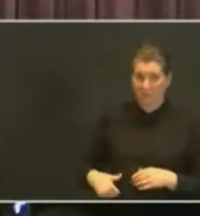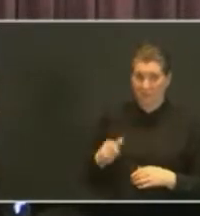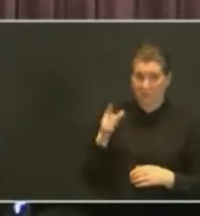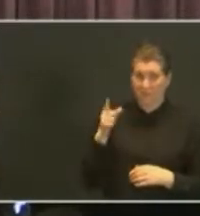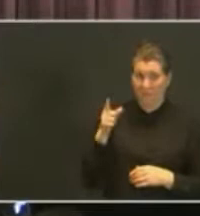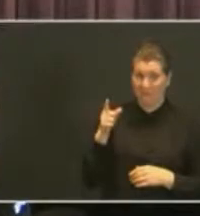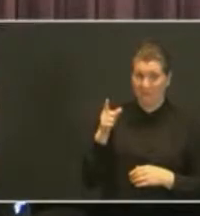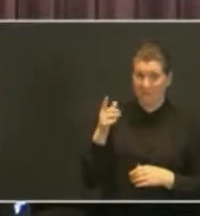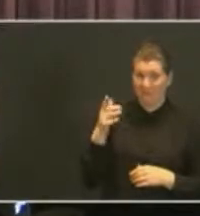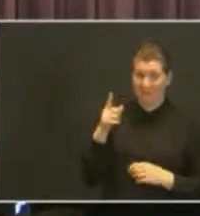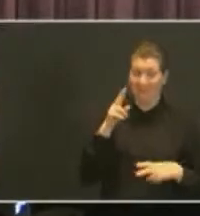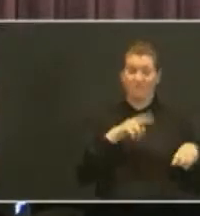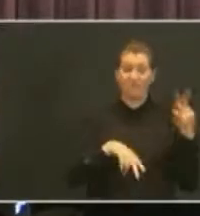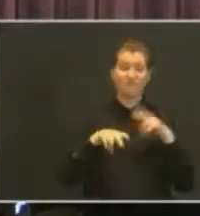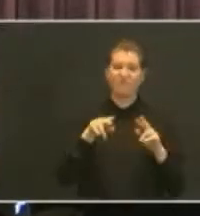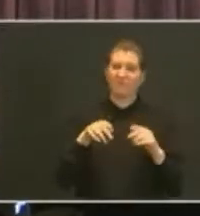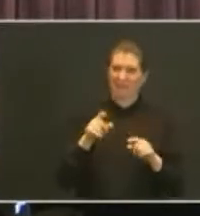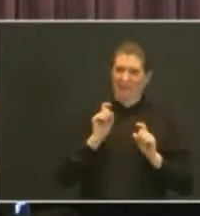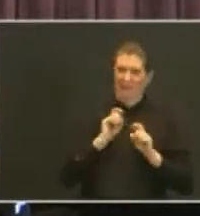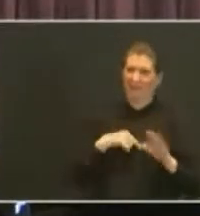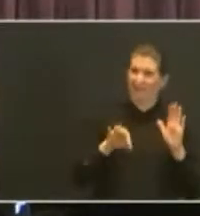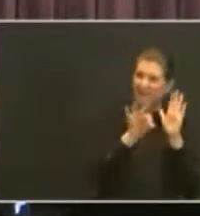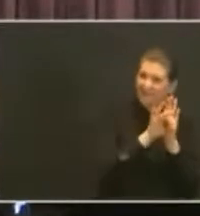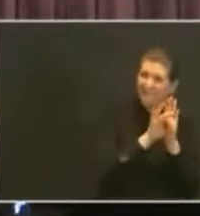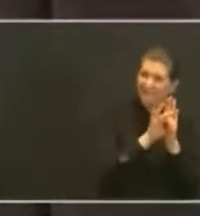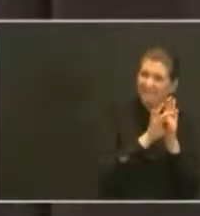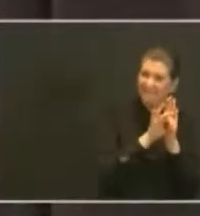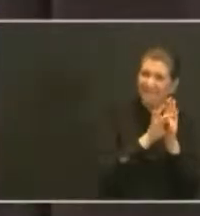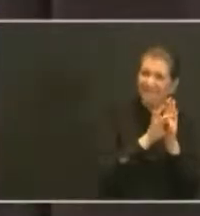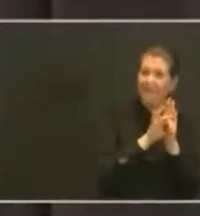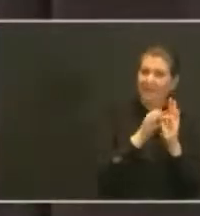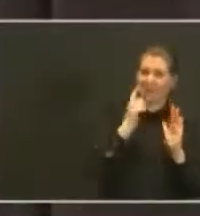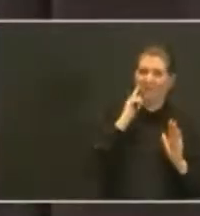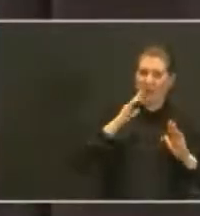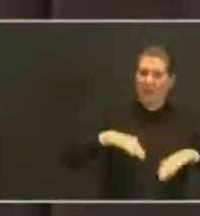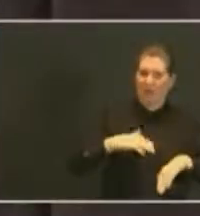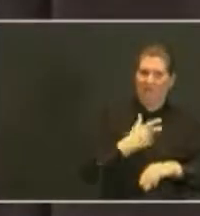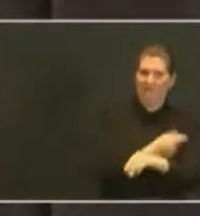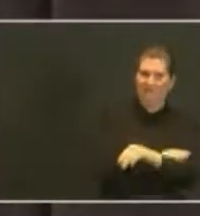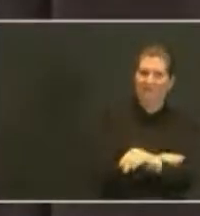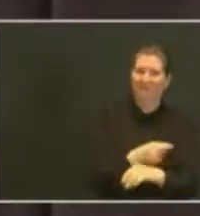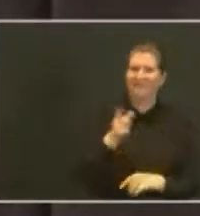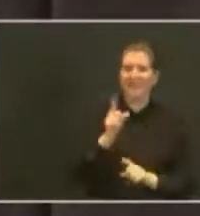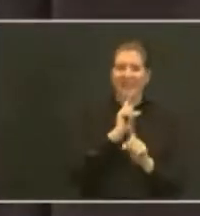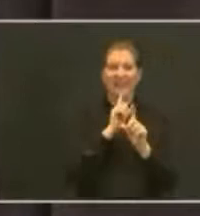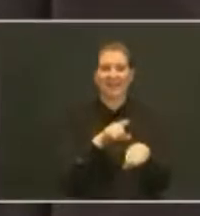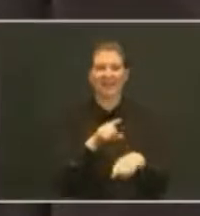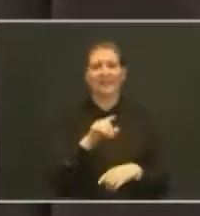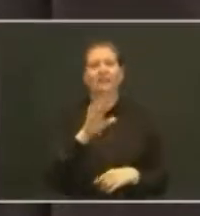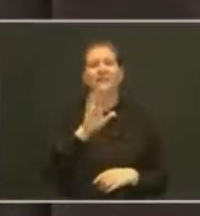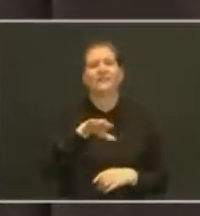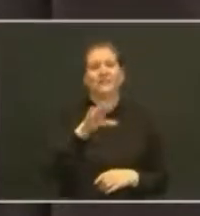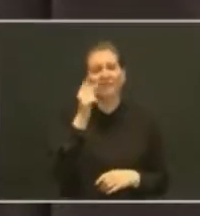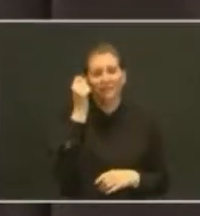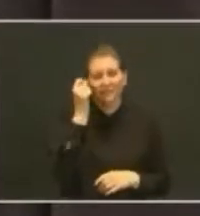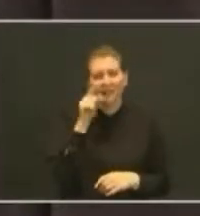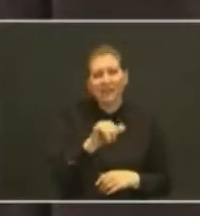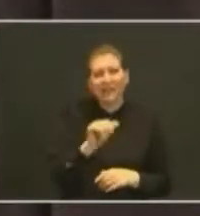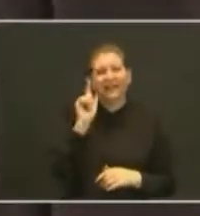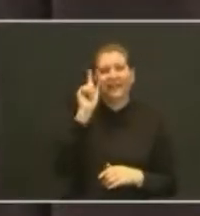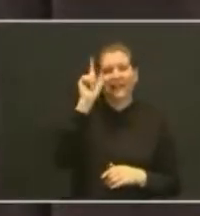do is to get it out there. Yeah, so it did eventually go into their arms. When you looked at the 14-day time